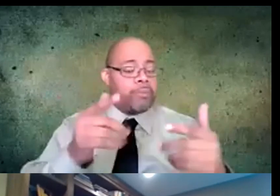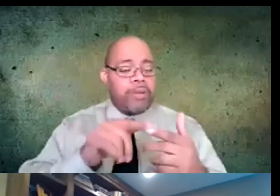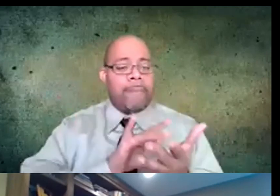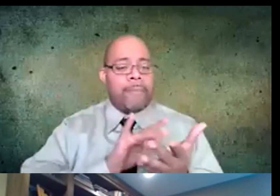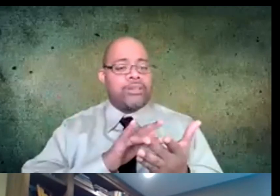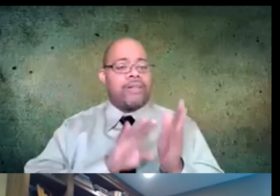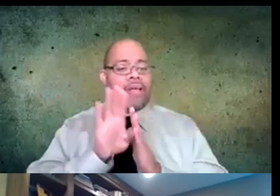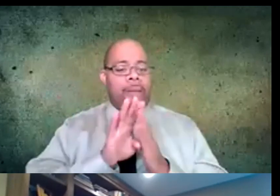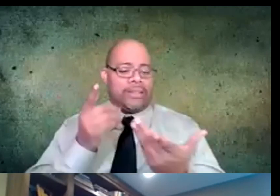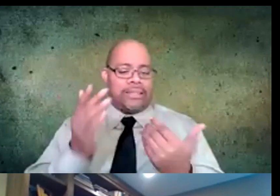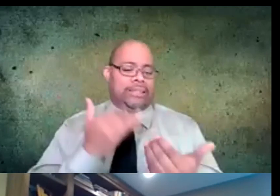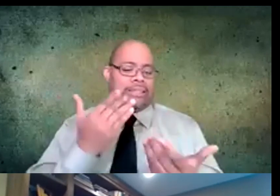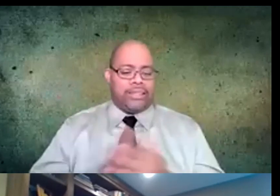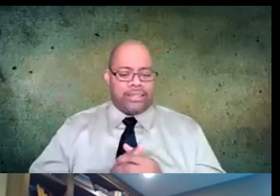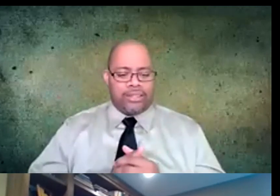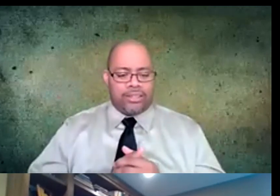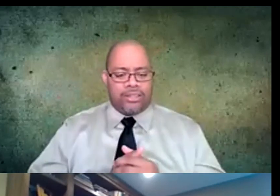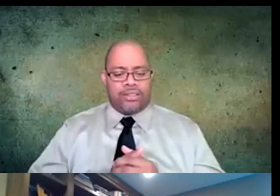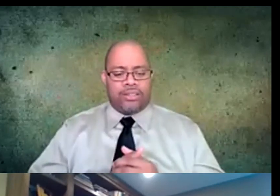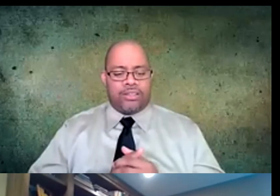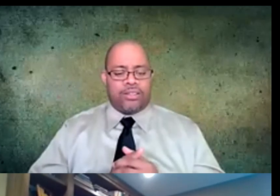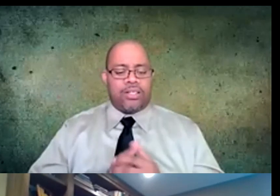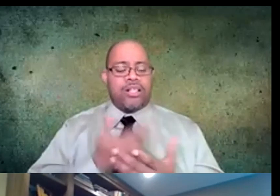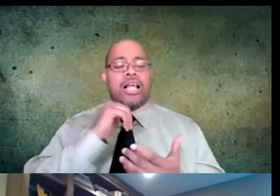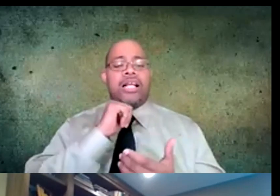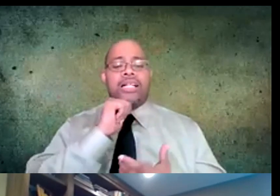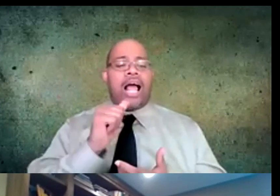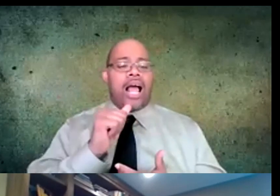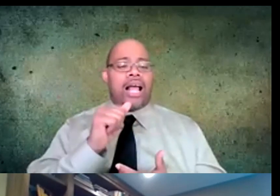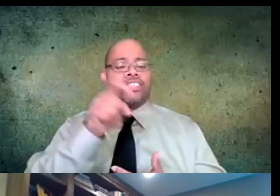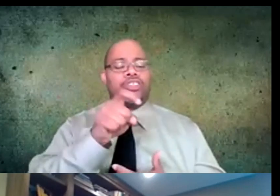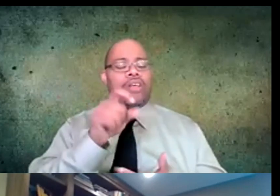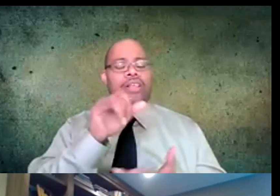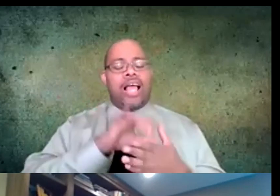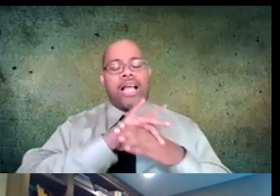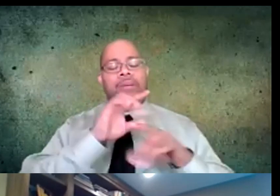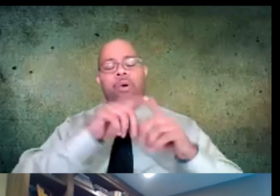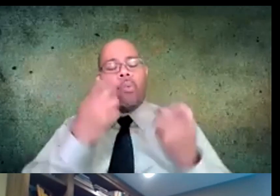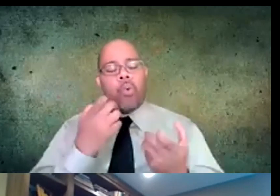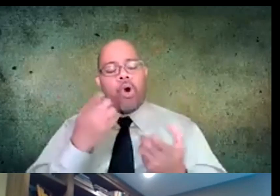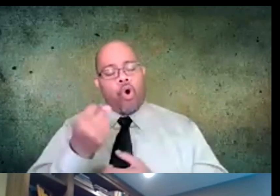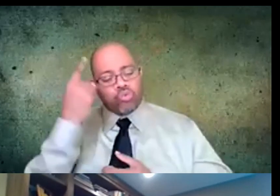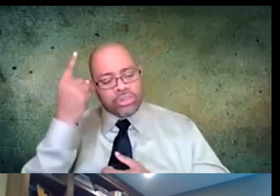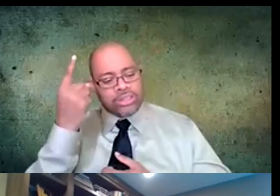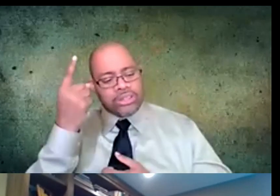way too easy. So in a sense, it's not necessarily like the content, but we want to understand,